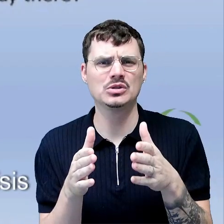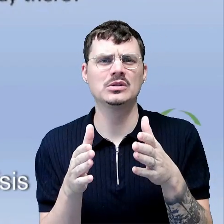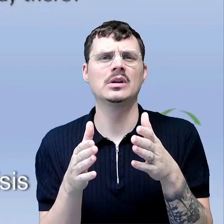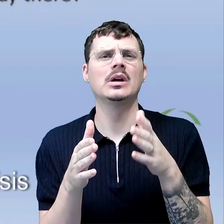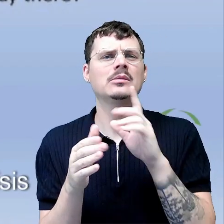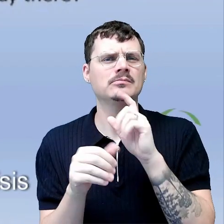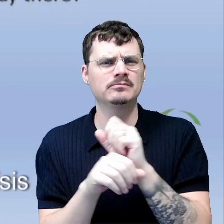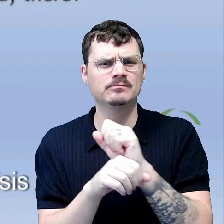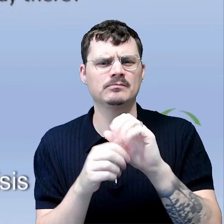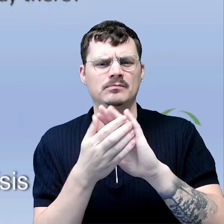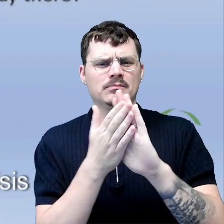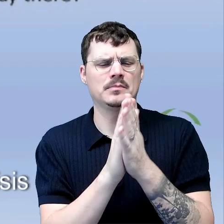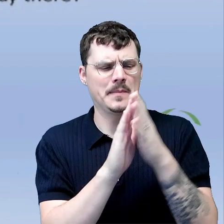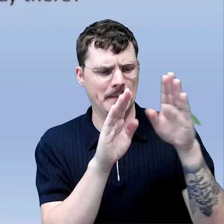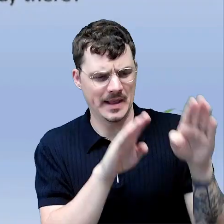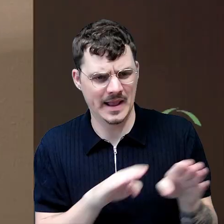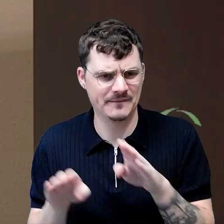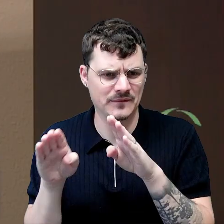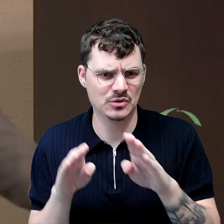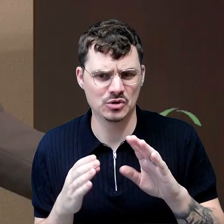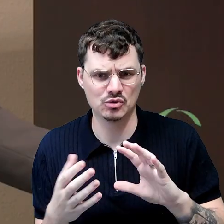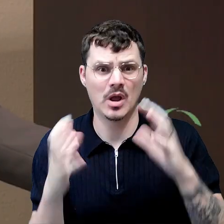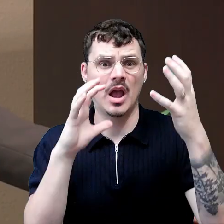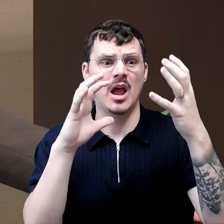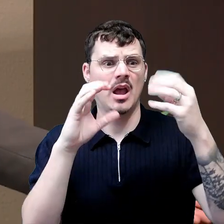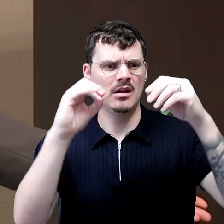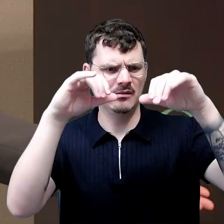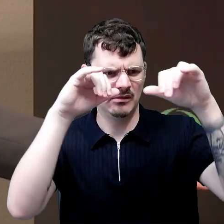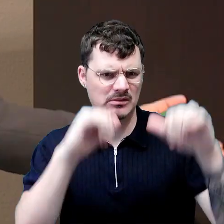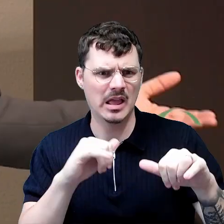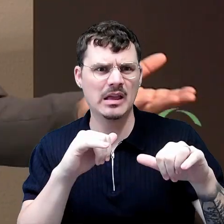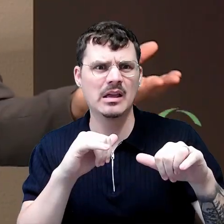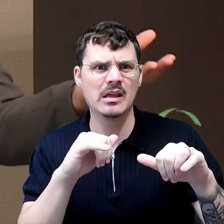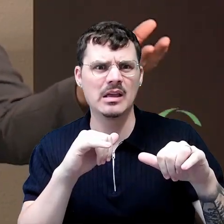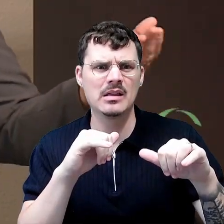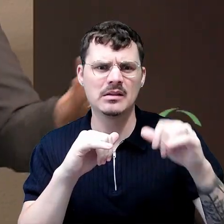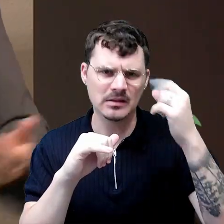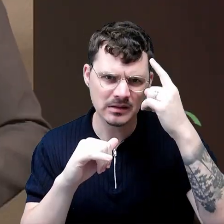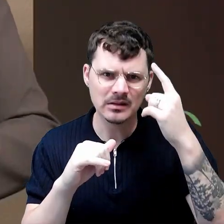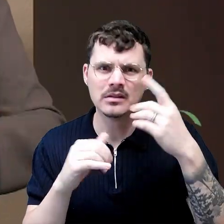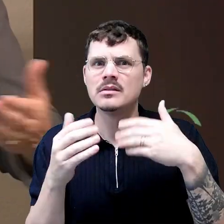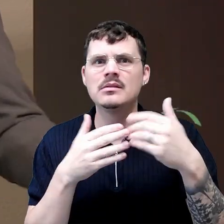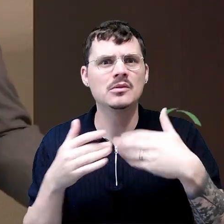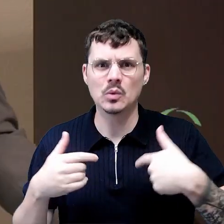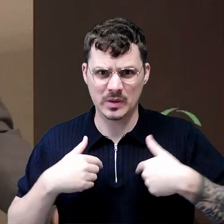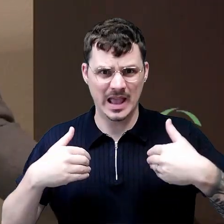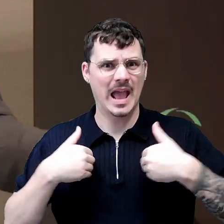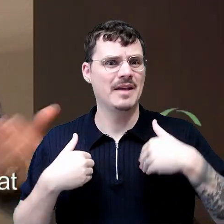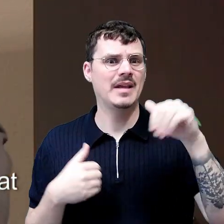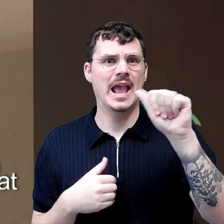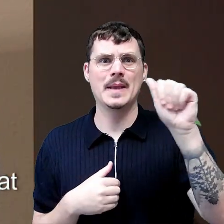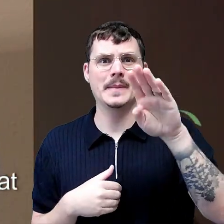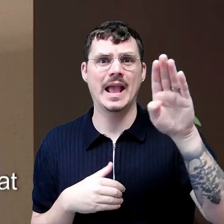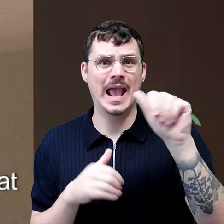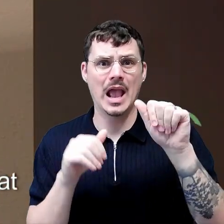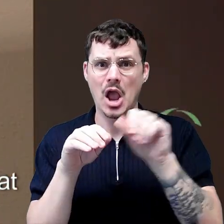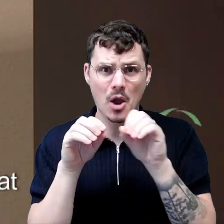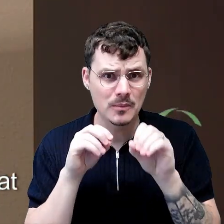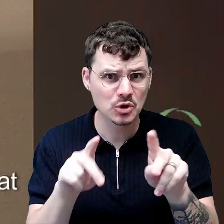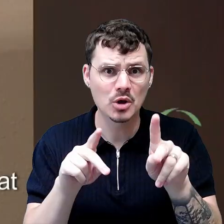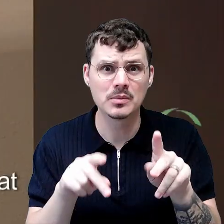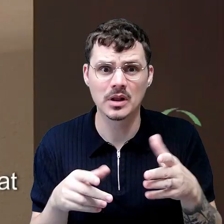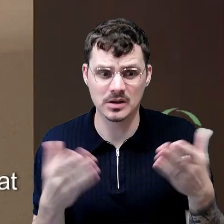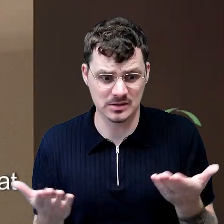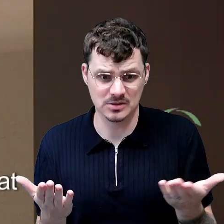a behavioral crisis and stay there, even though we've got more ABA opportunity